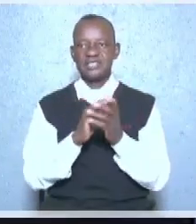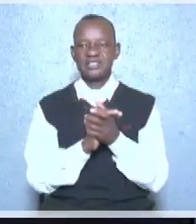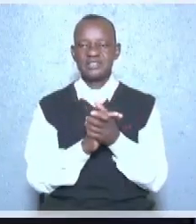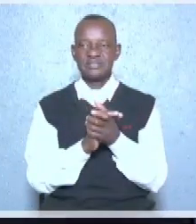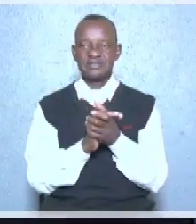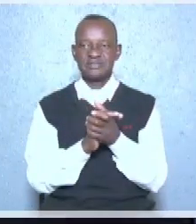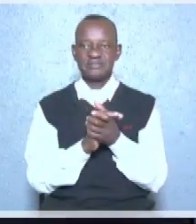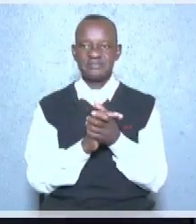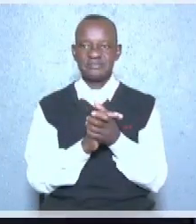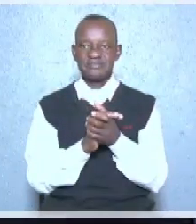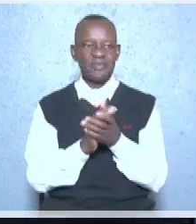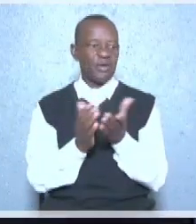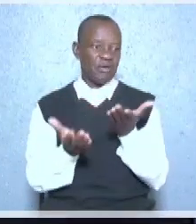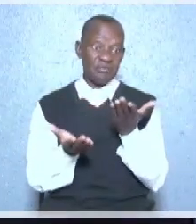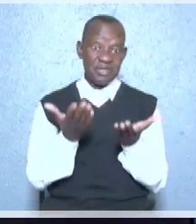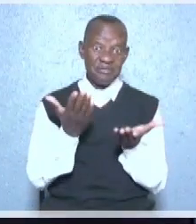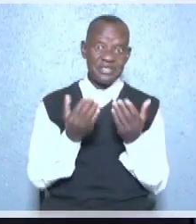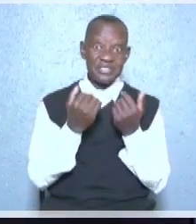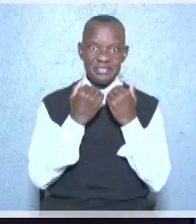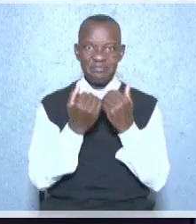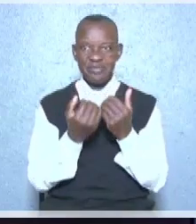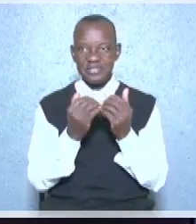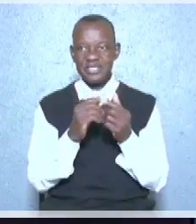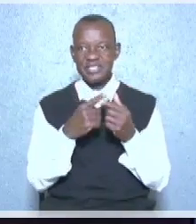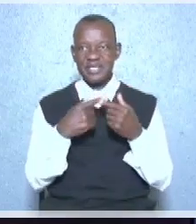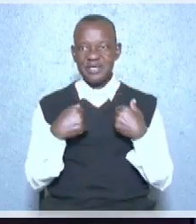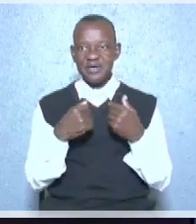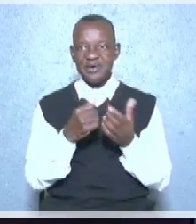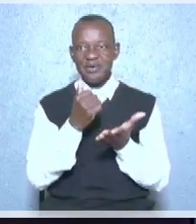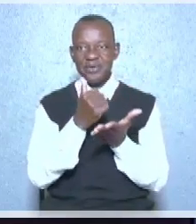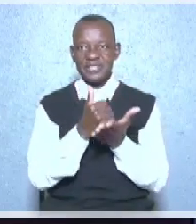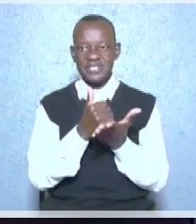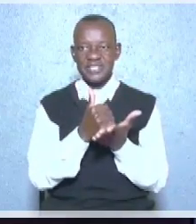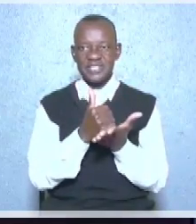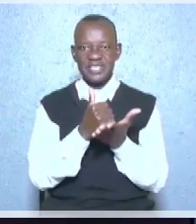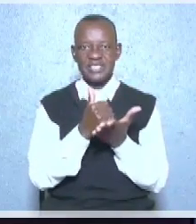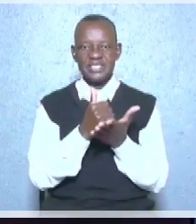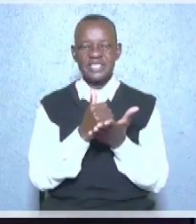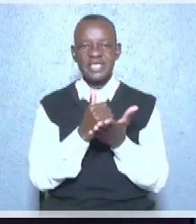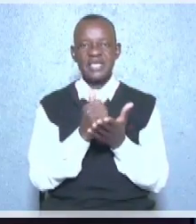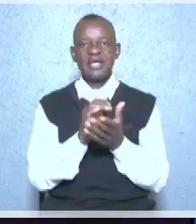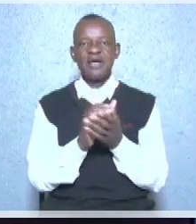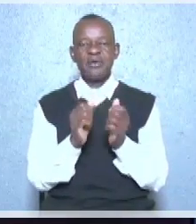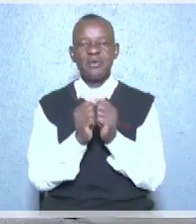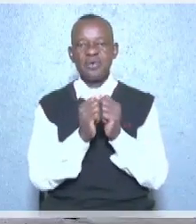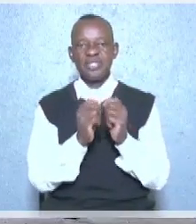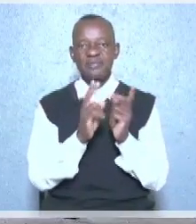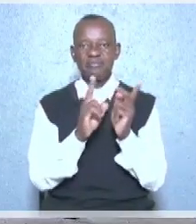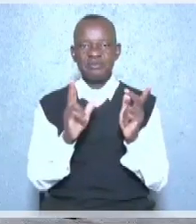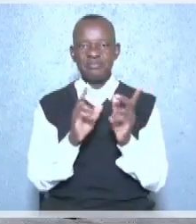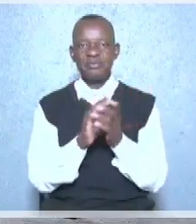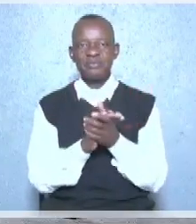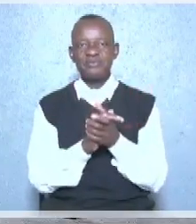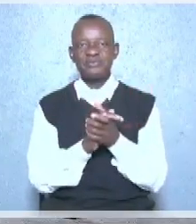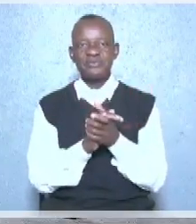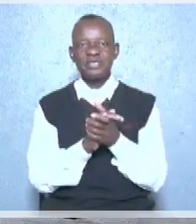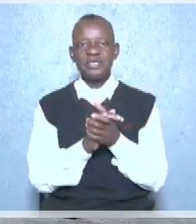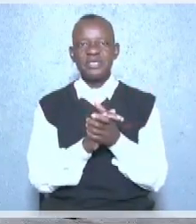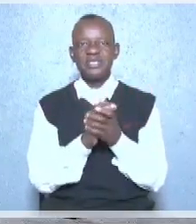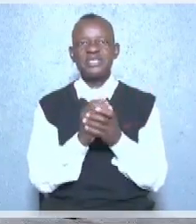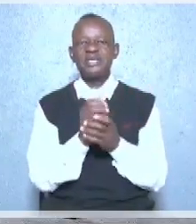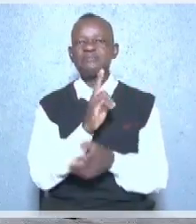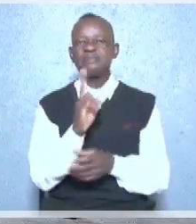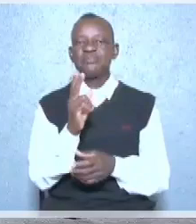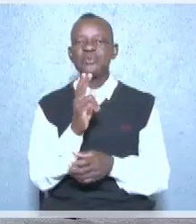very people that said, this film thing will never take you anywhere, and they look at something that you have done and the credits roll and your name